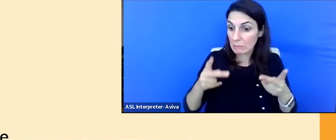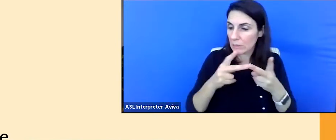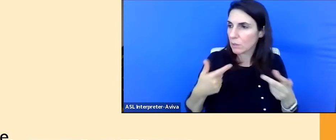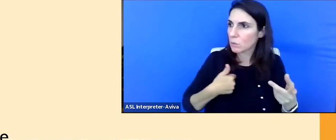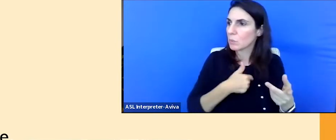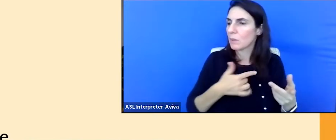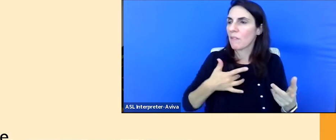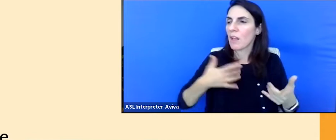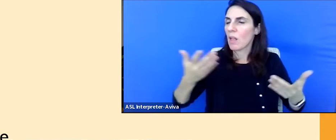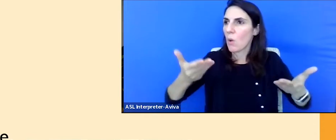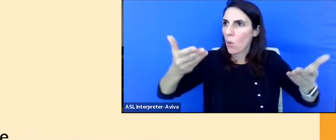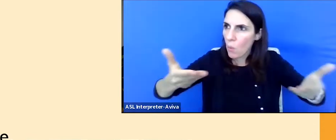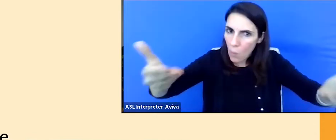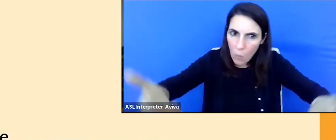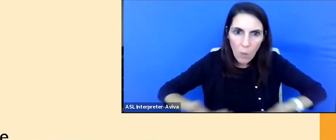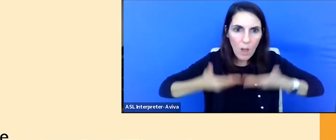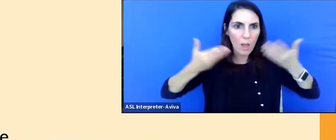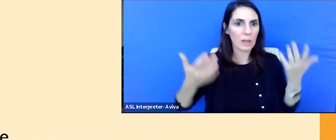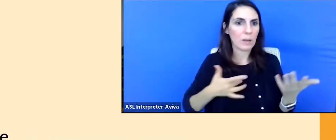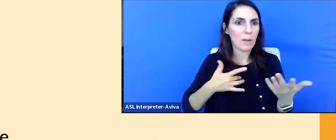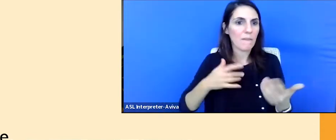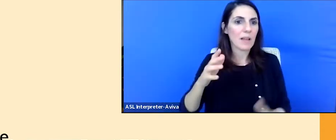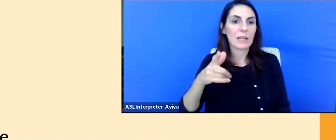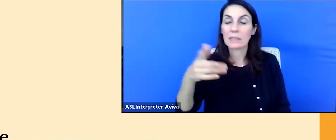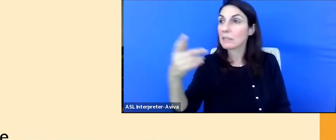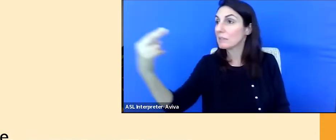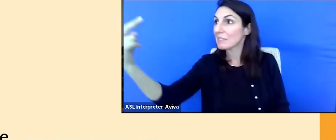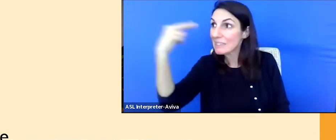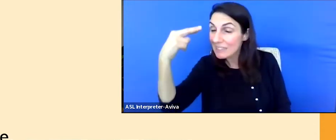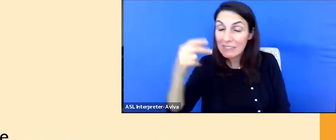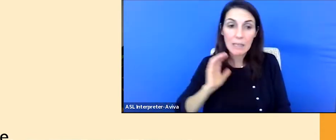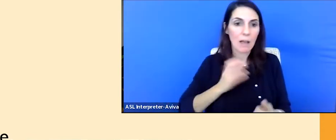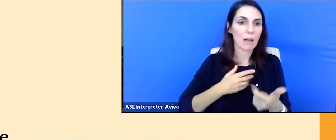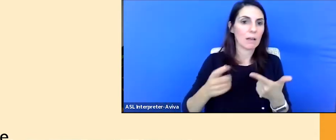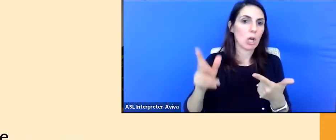welcome, feel seen, heard, and supported.